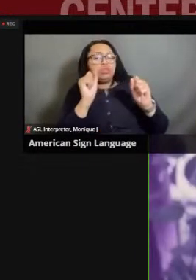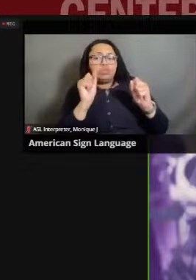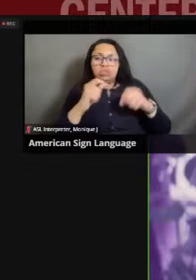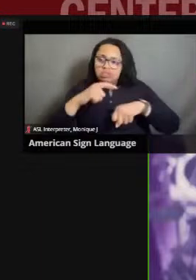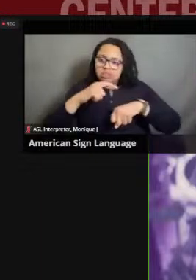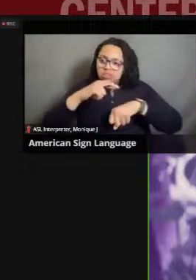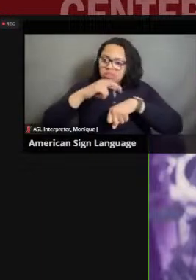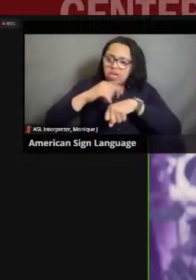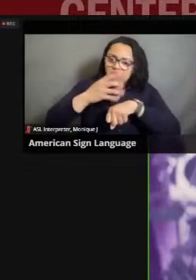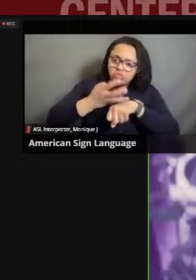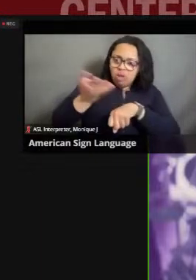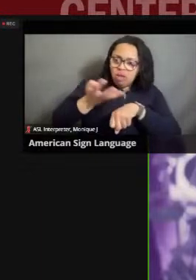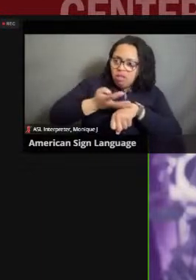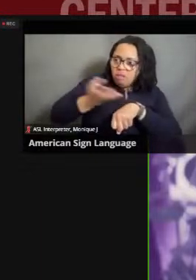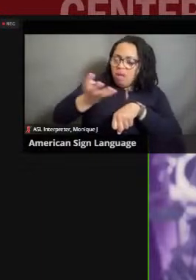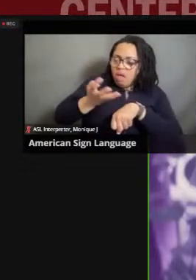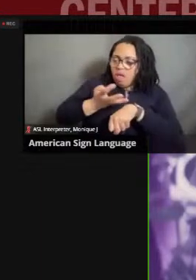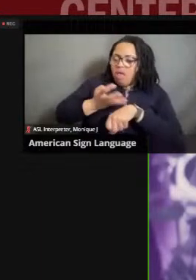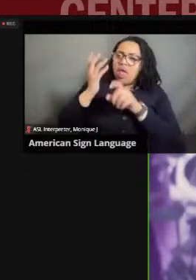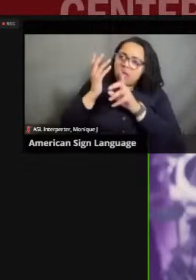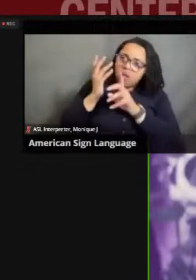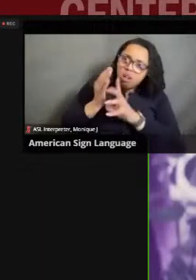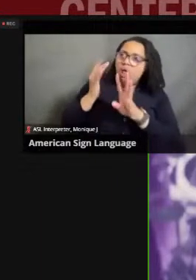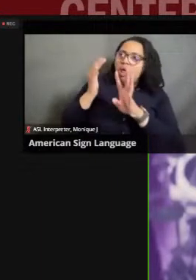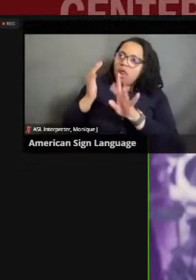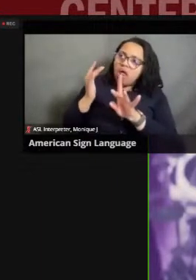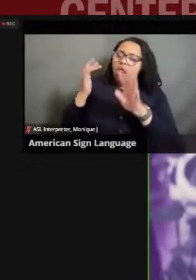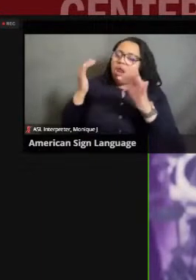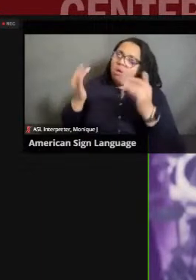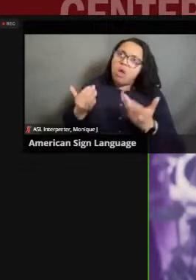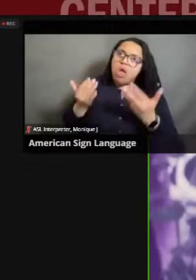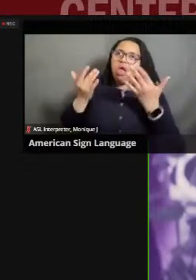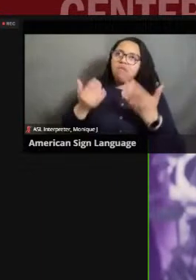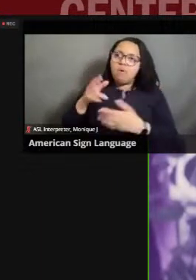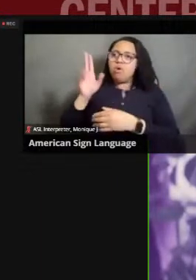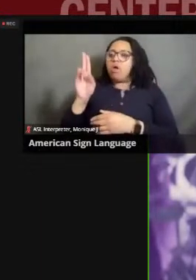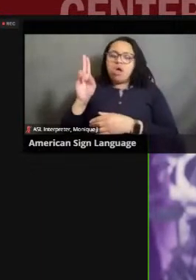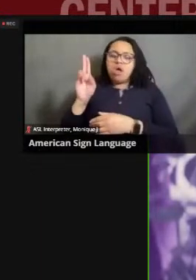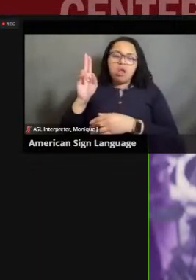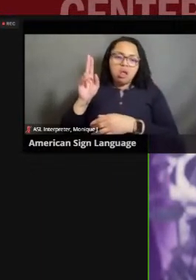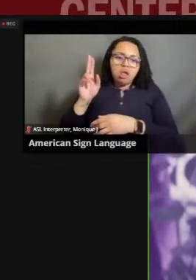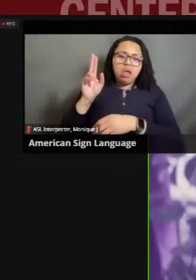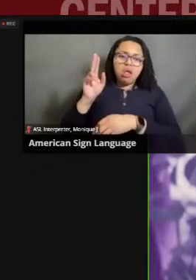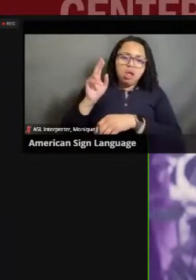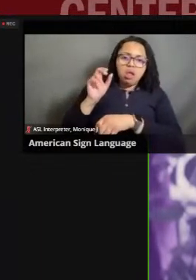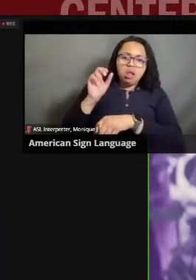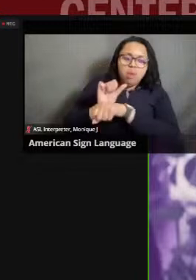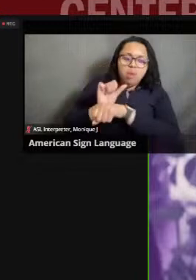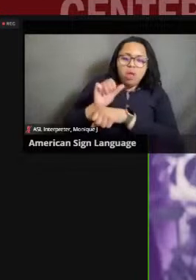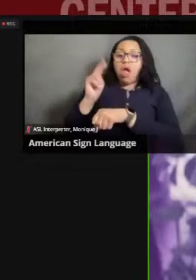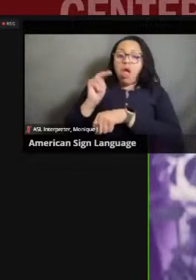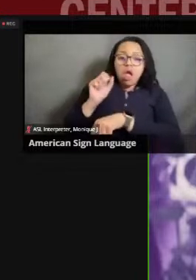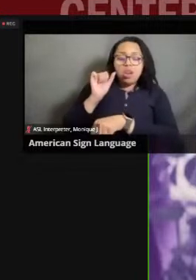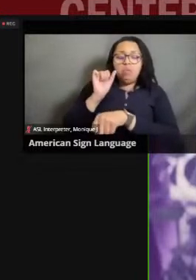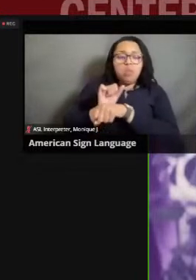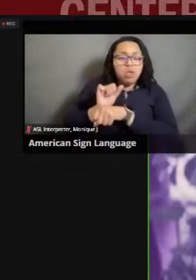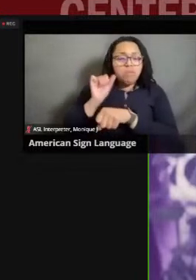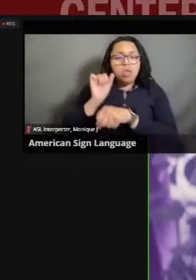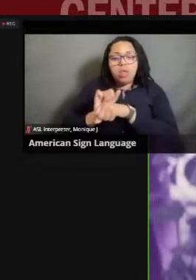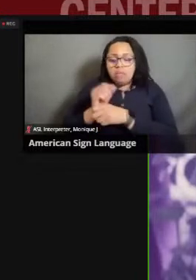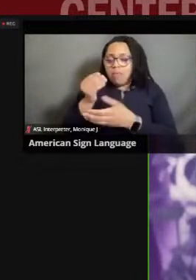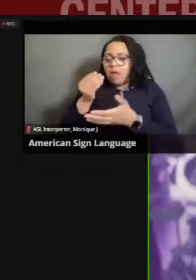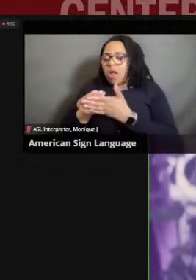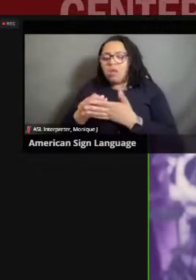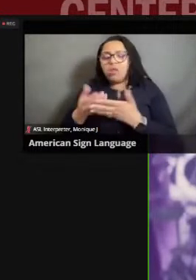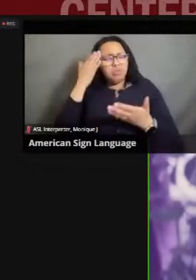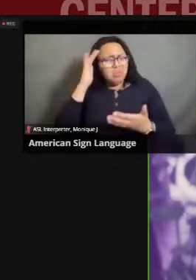sitting around waiting for a promotion. Don't you know? Talking about a